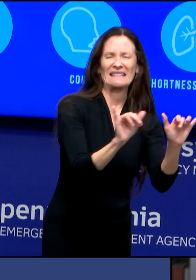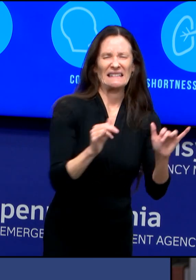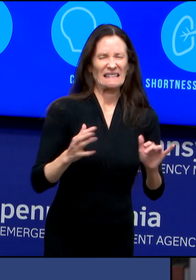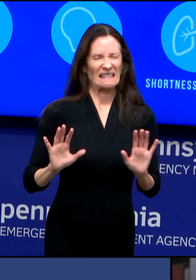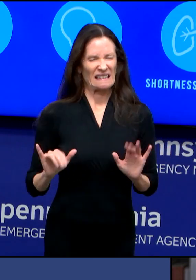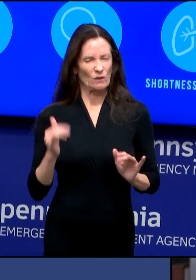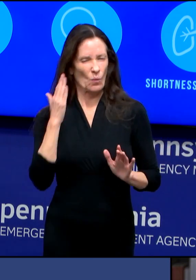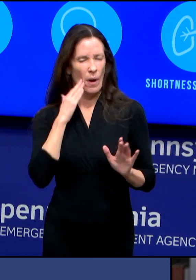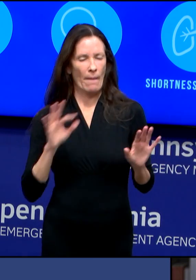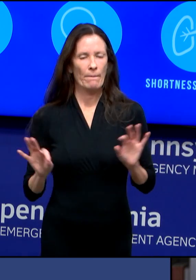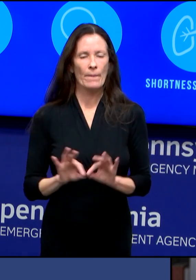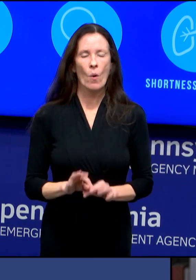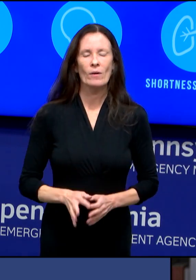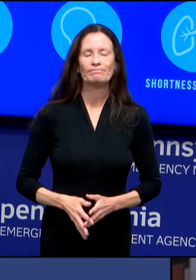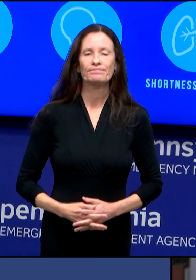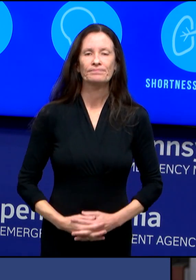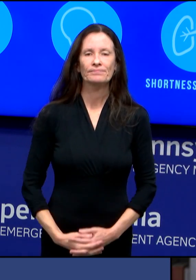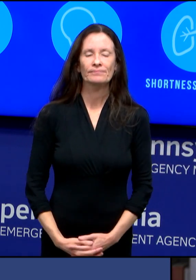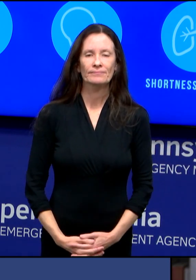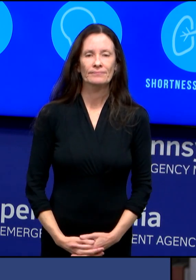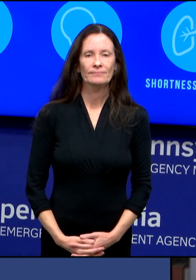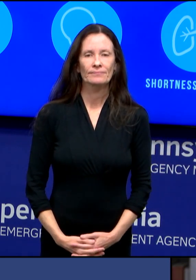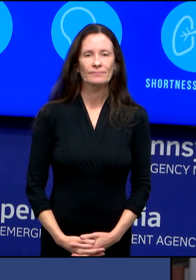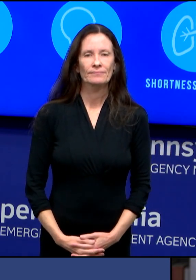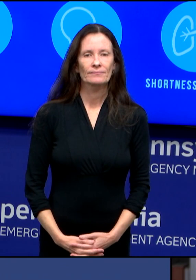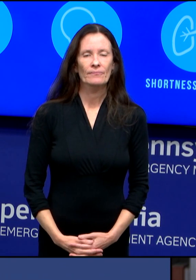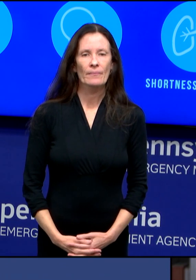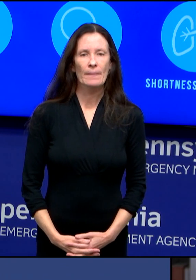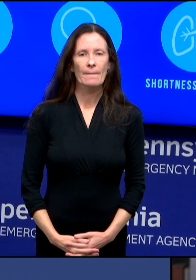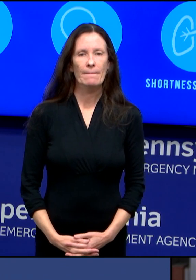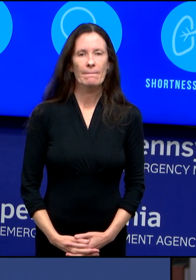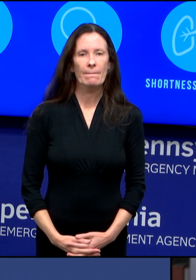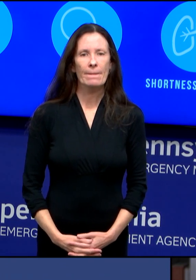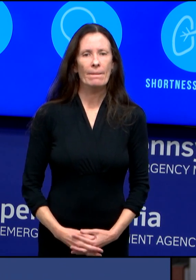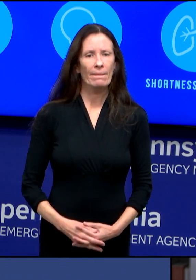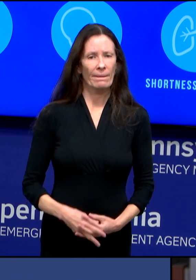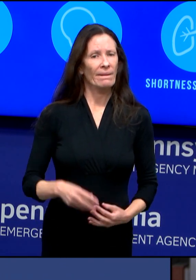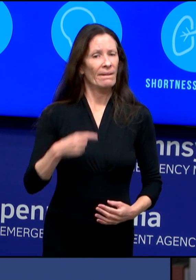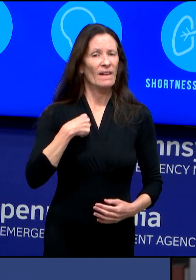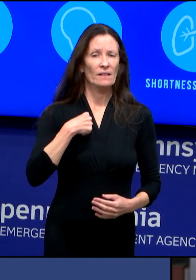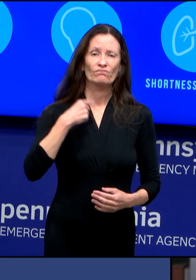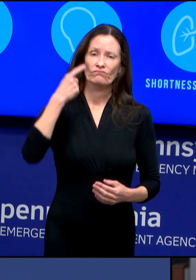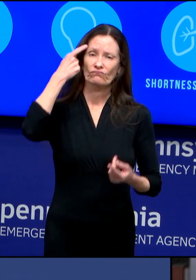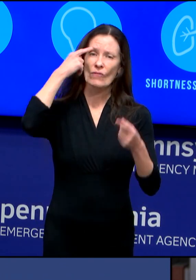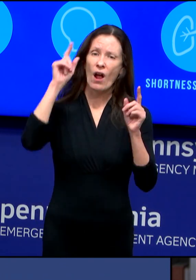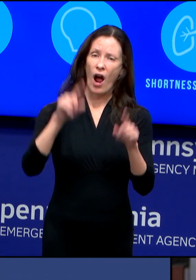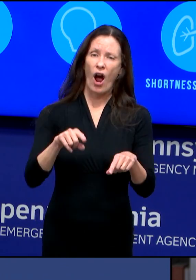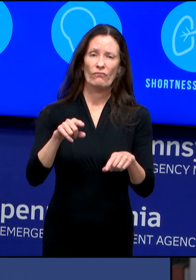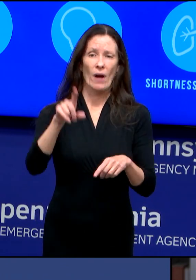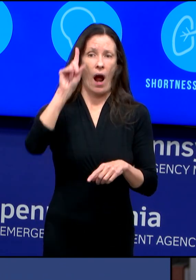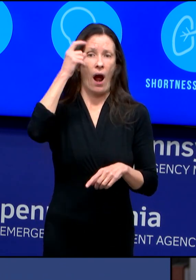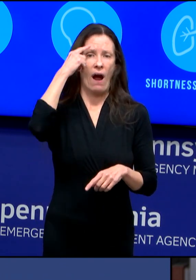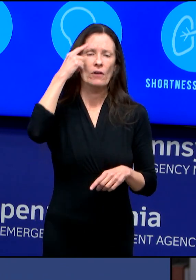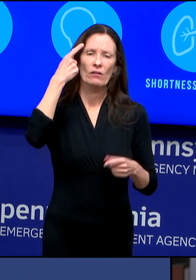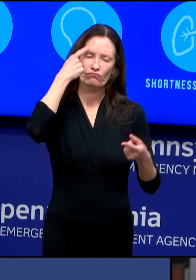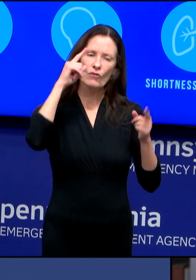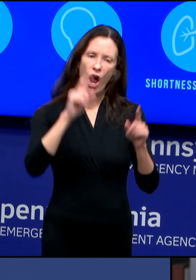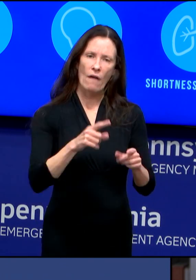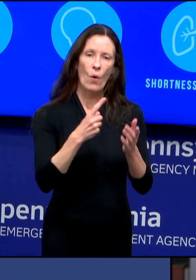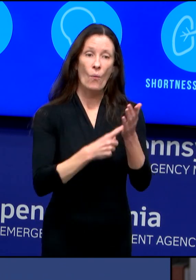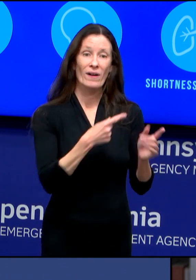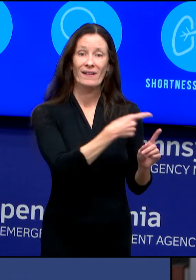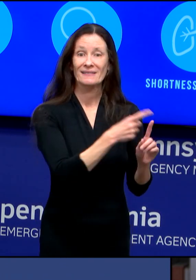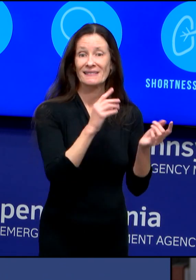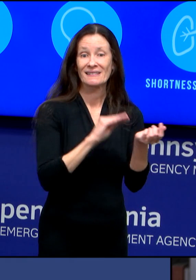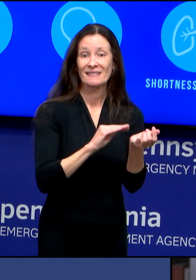Yeah, I agree with Secretary Levine. What we're worried about here, all of us, is that the spread of